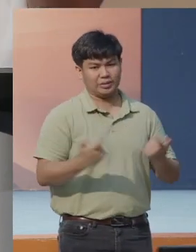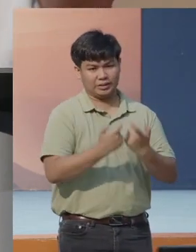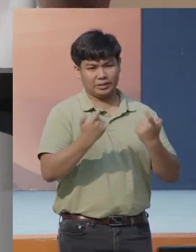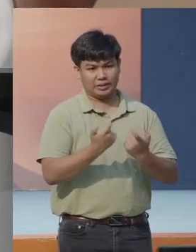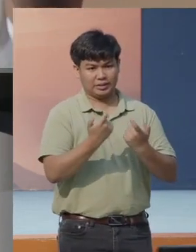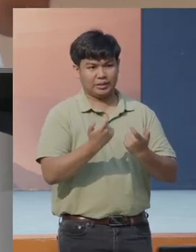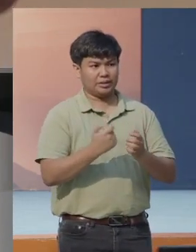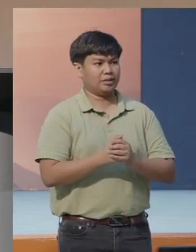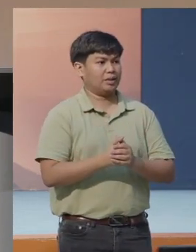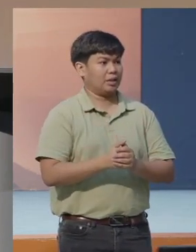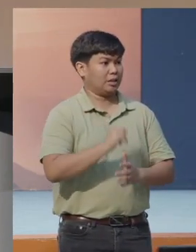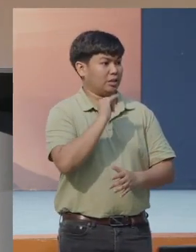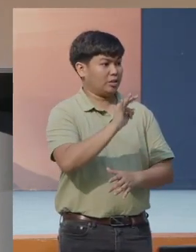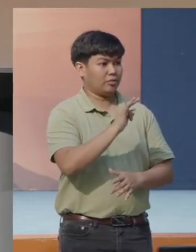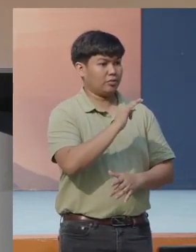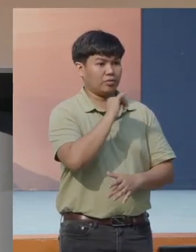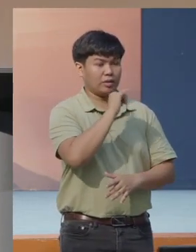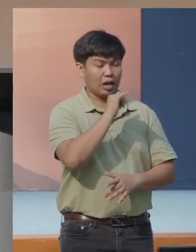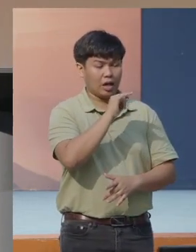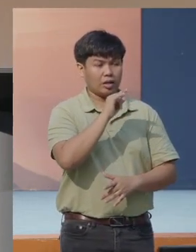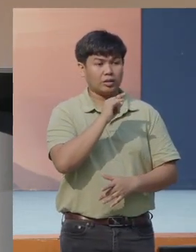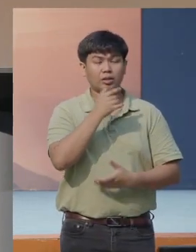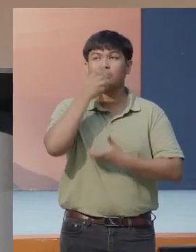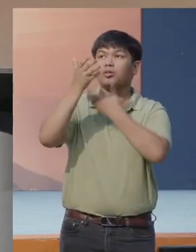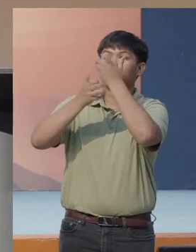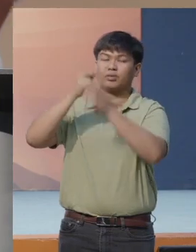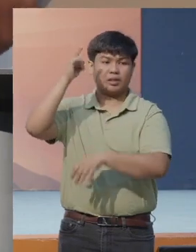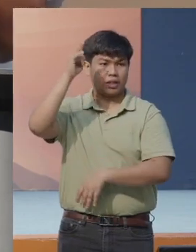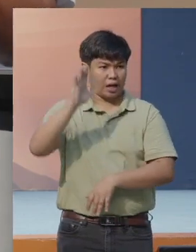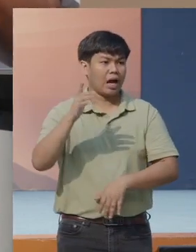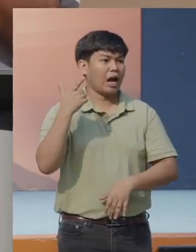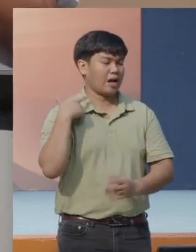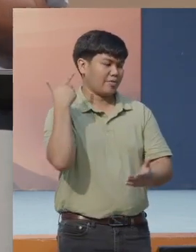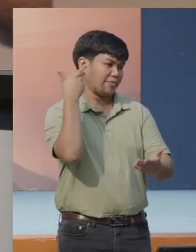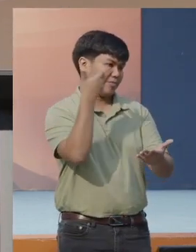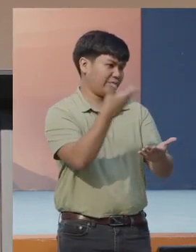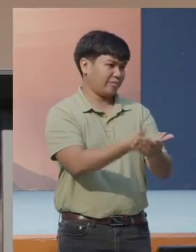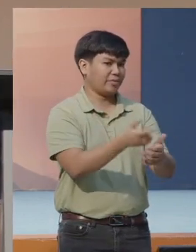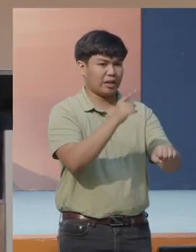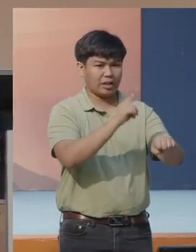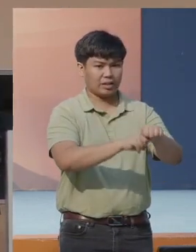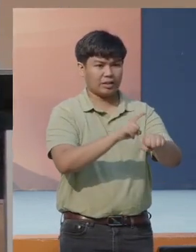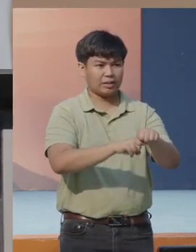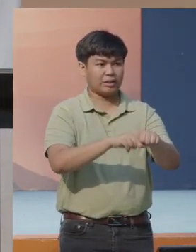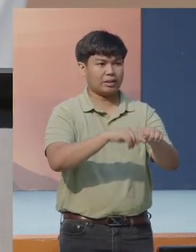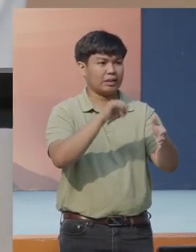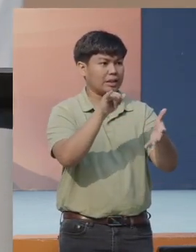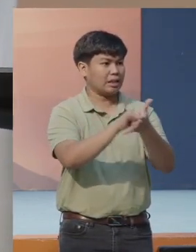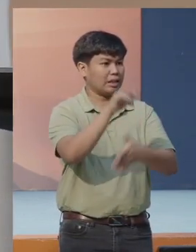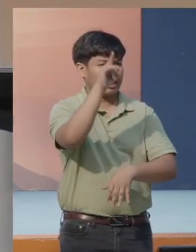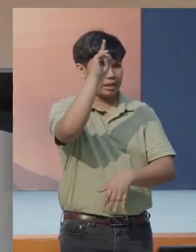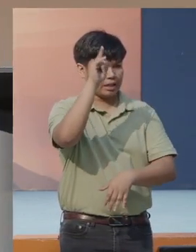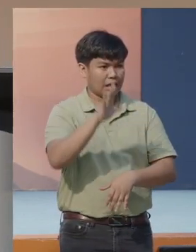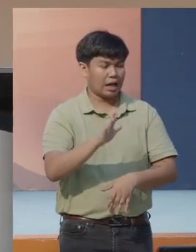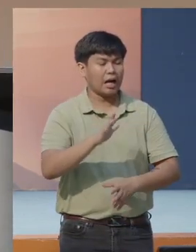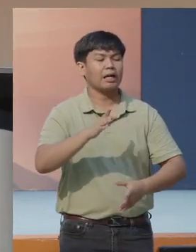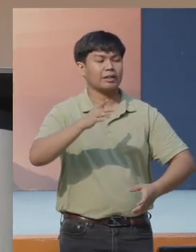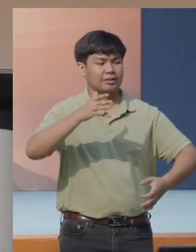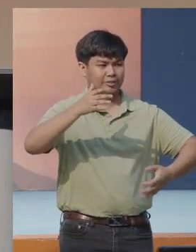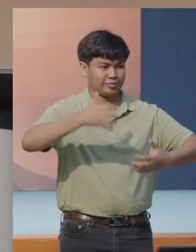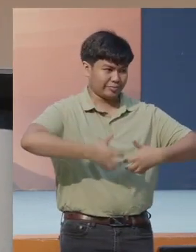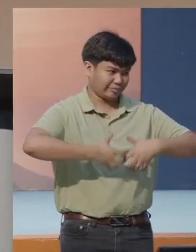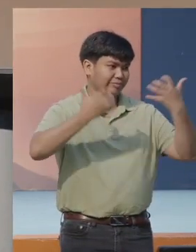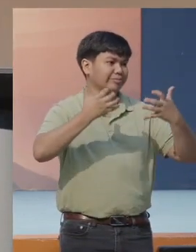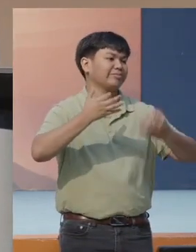moment that you are not admitting this to God, there will come a time that God will bring Himself down